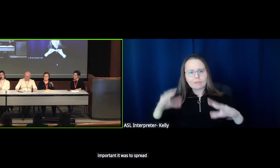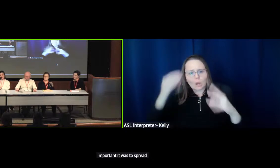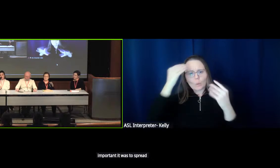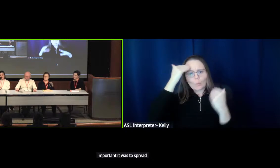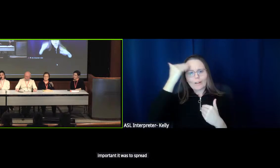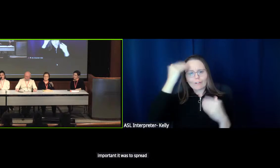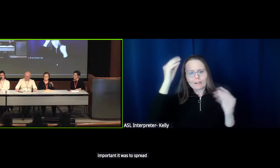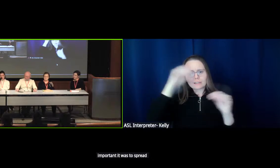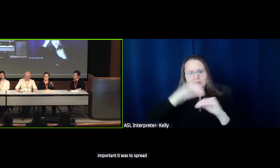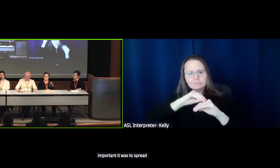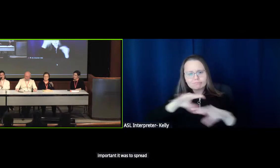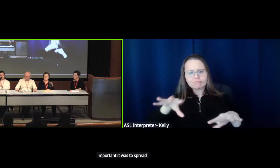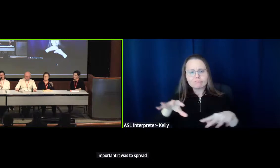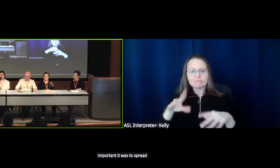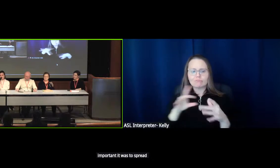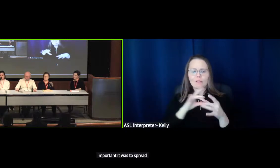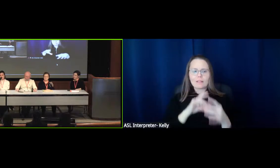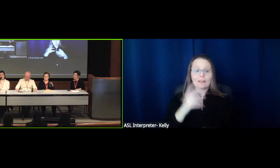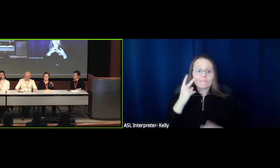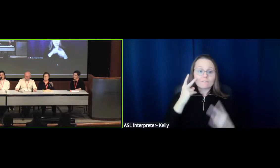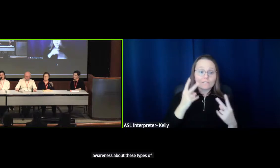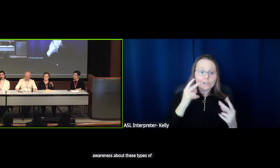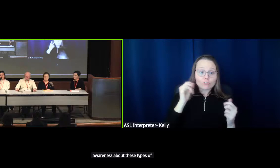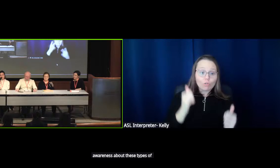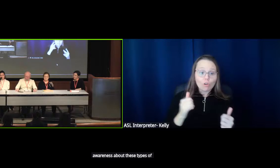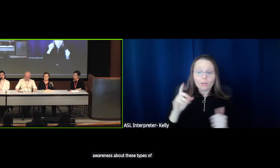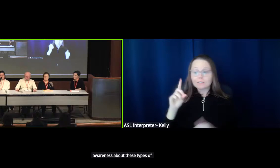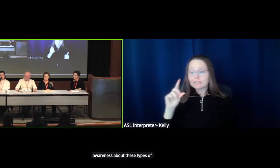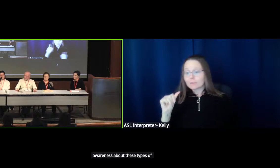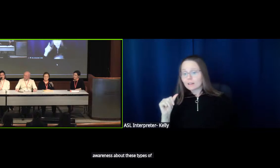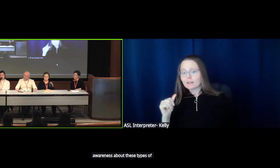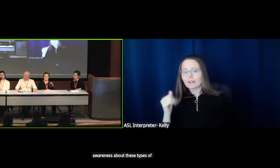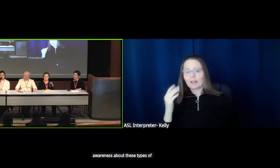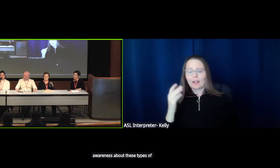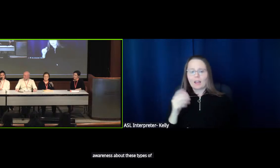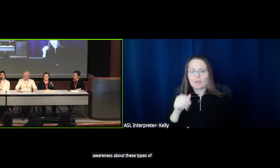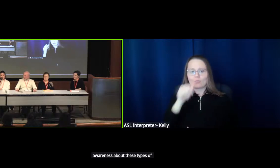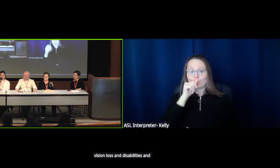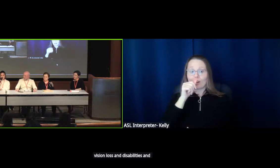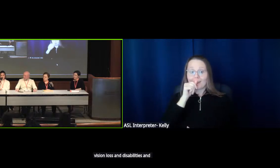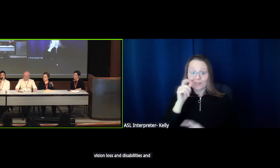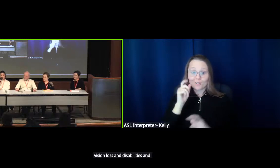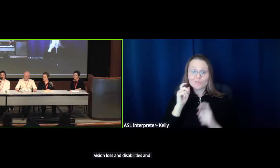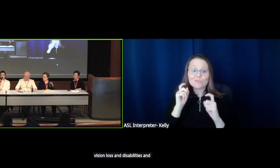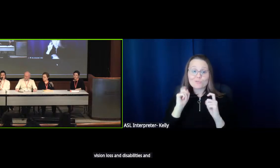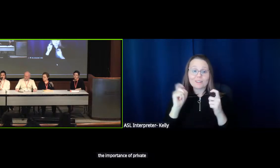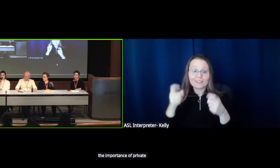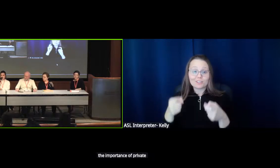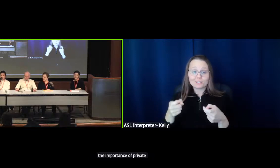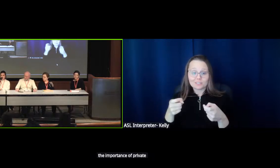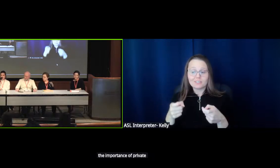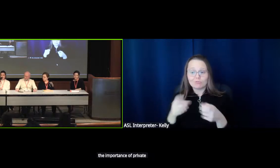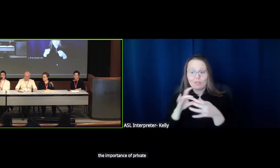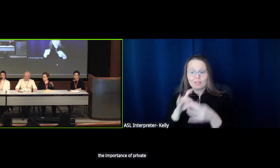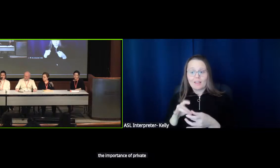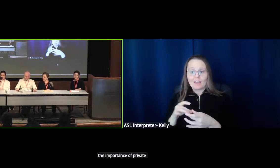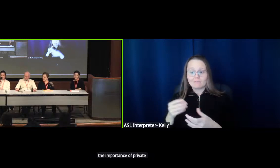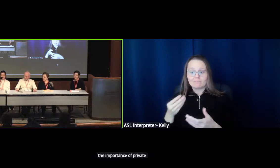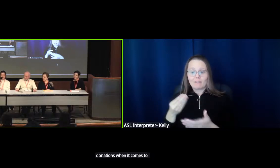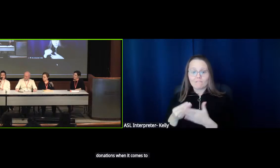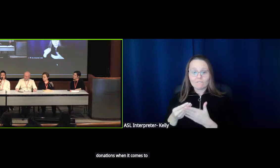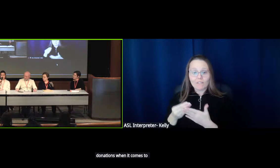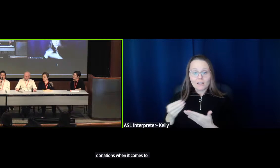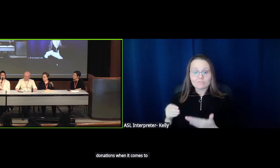of vision loss and disabilities and the importance of private donations when it comes to fundraising and